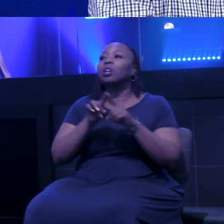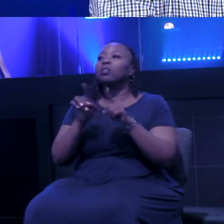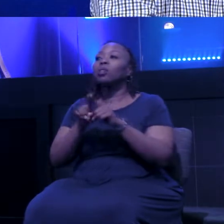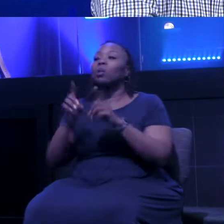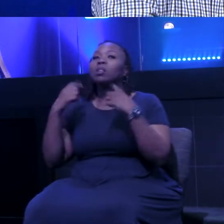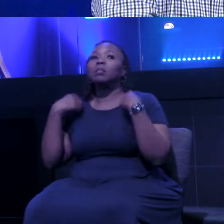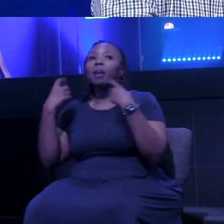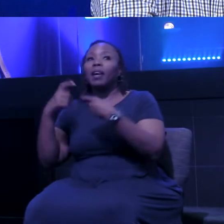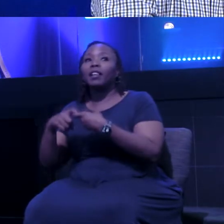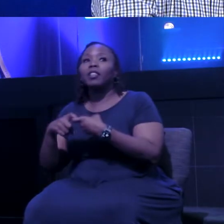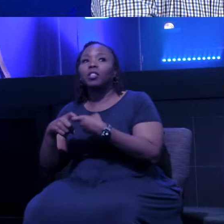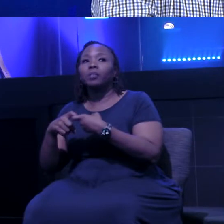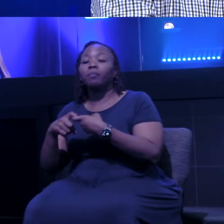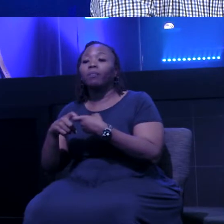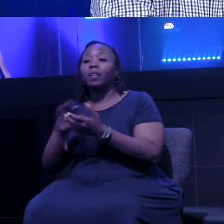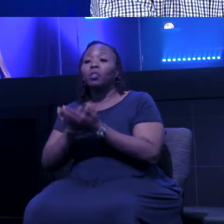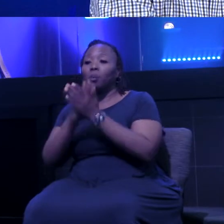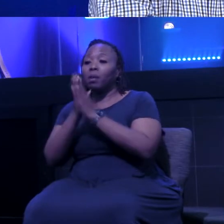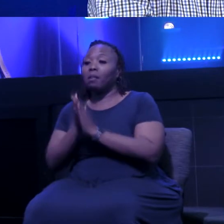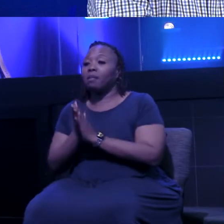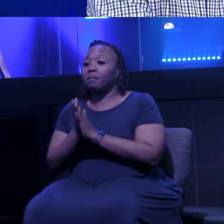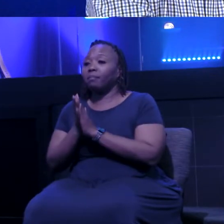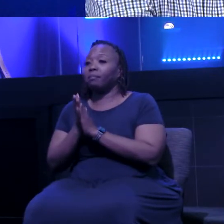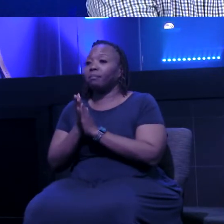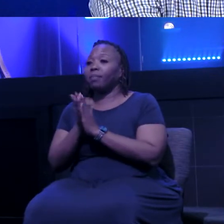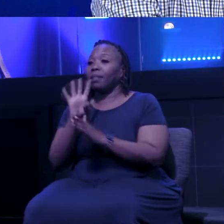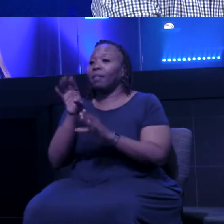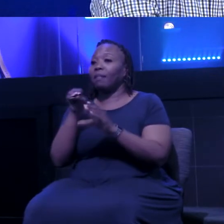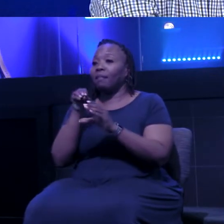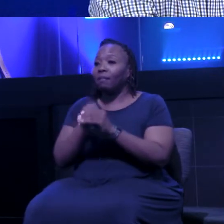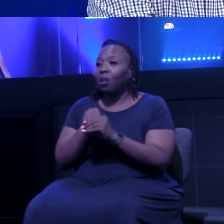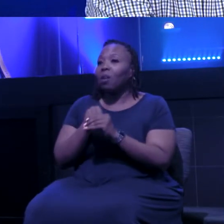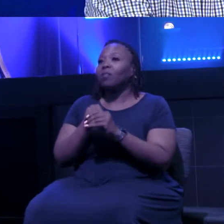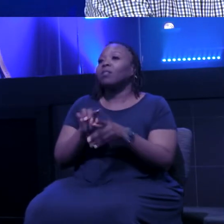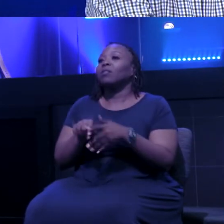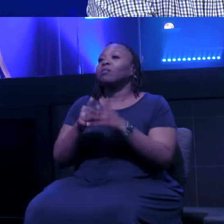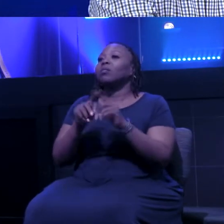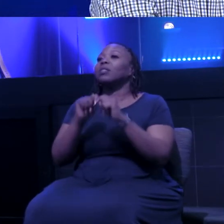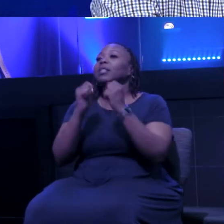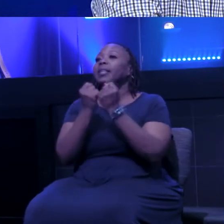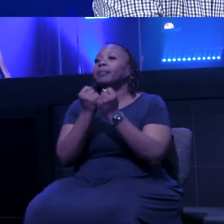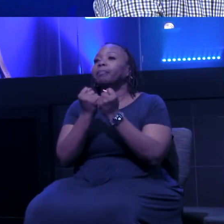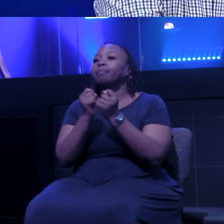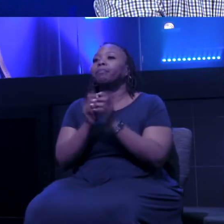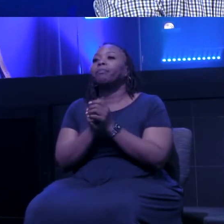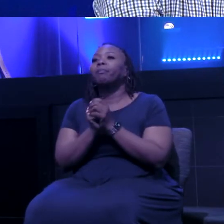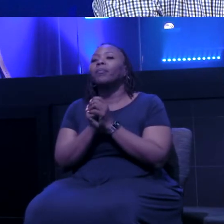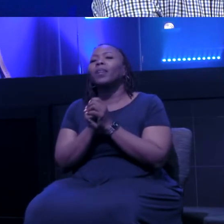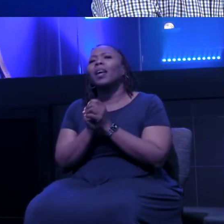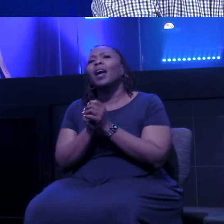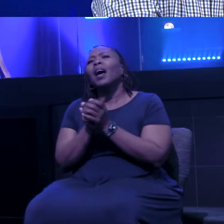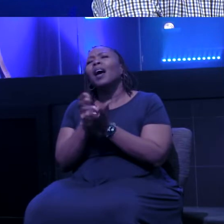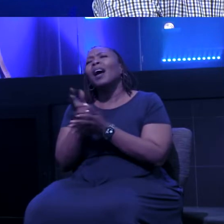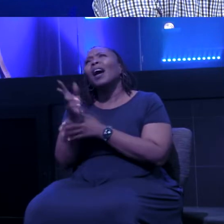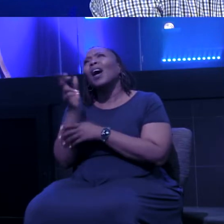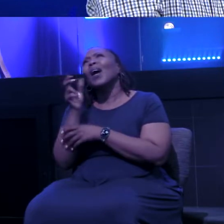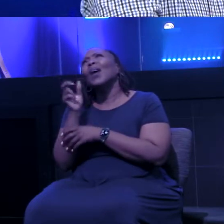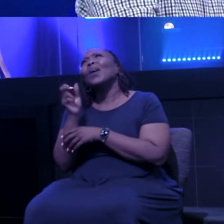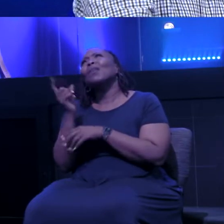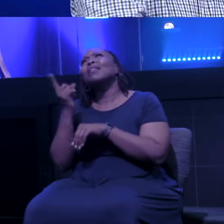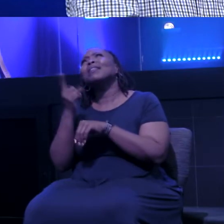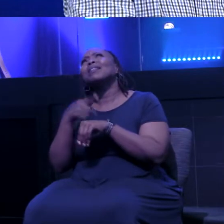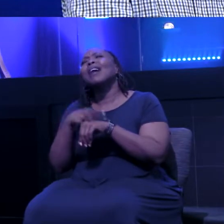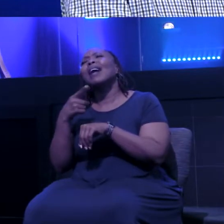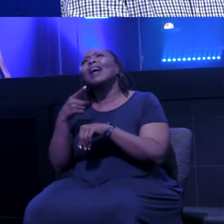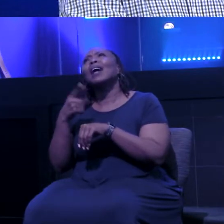part of the launch team as well. And so I heard one time a pastor friend say that when he did